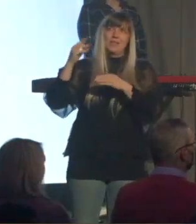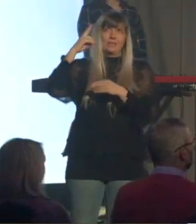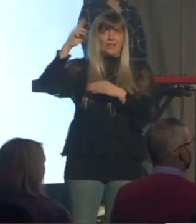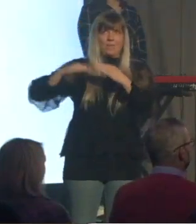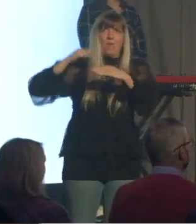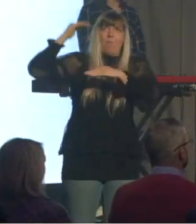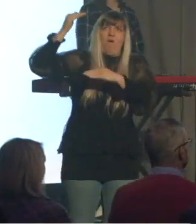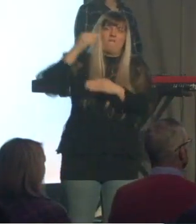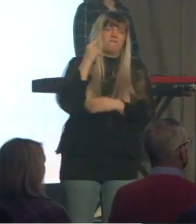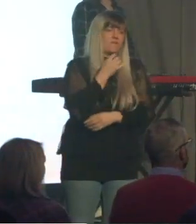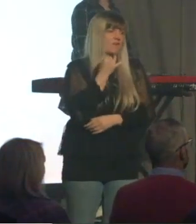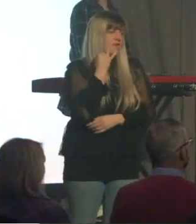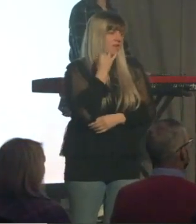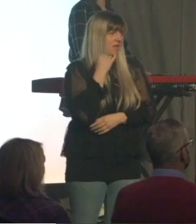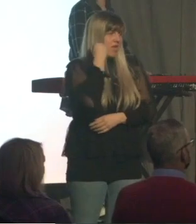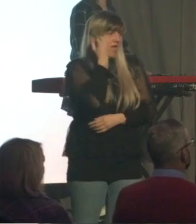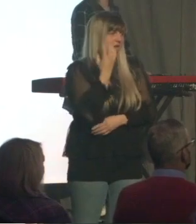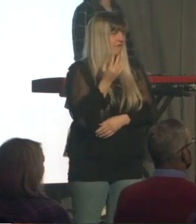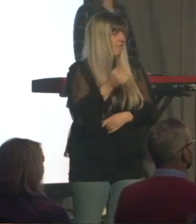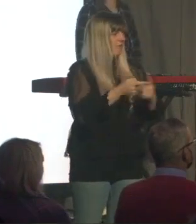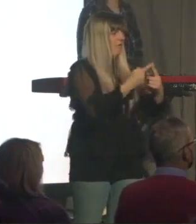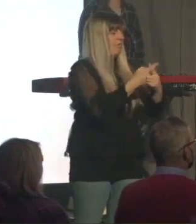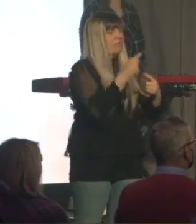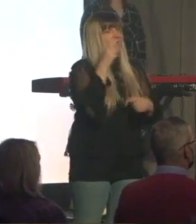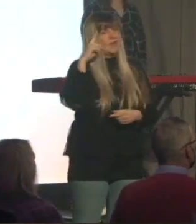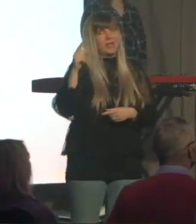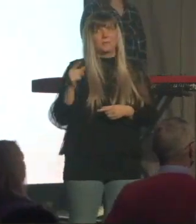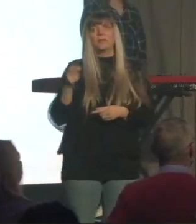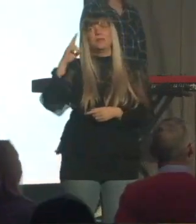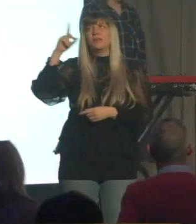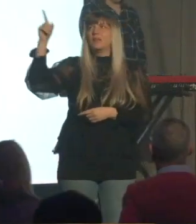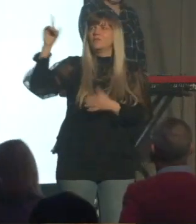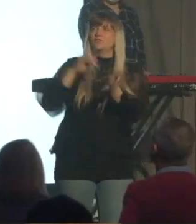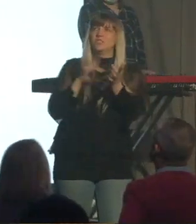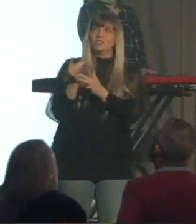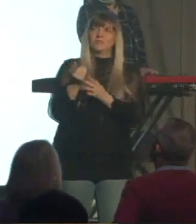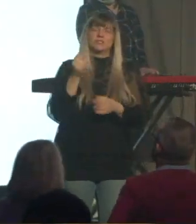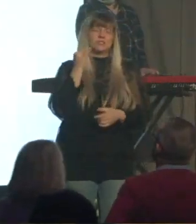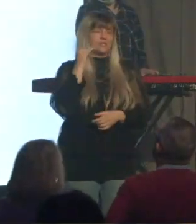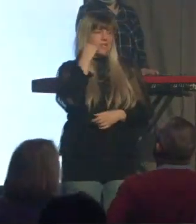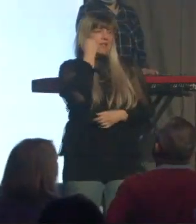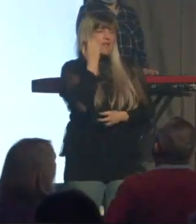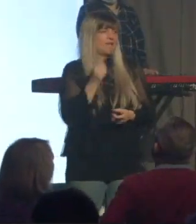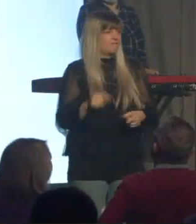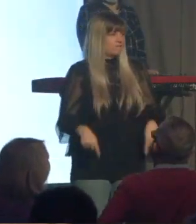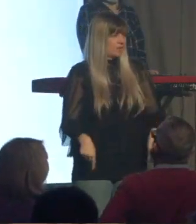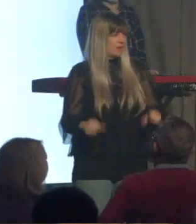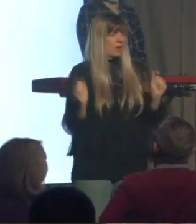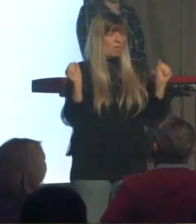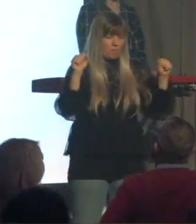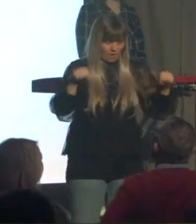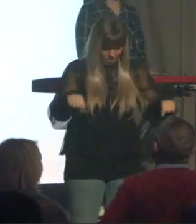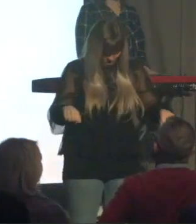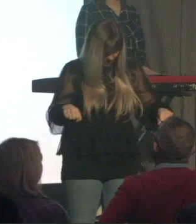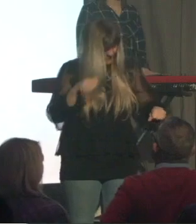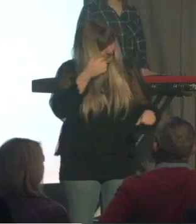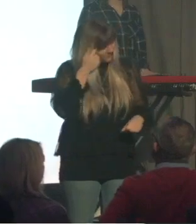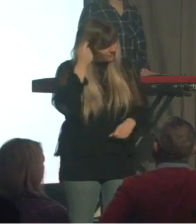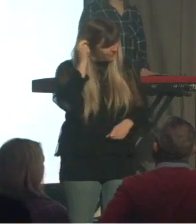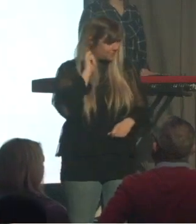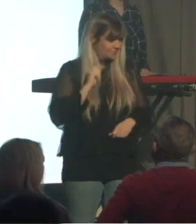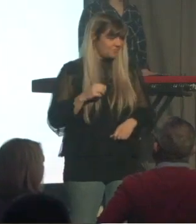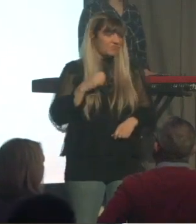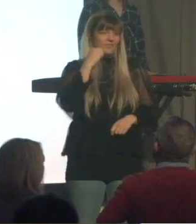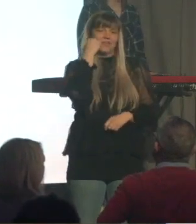name, that the name of Jesus, that at the name of Jesus, every knee should bow in heaven and on earth, and